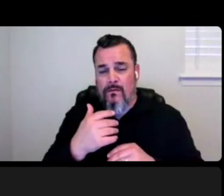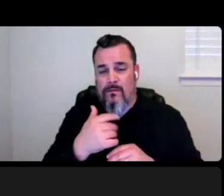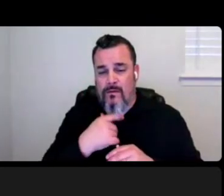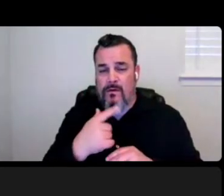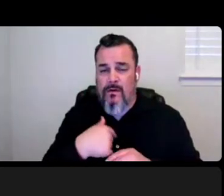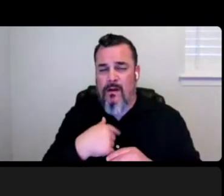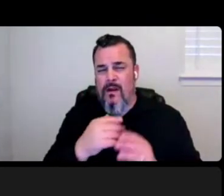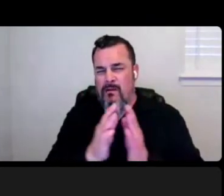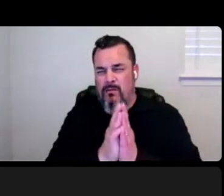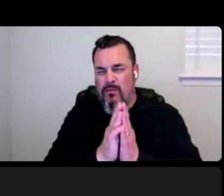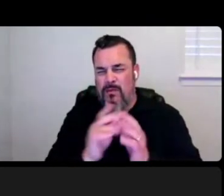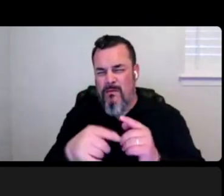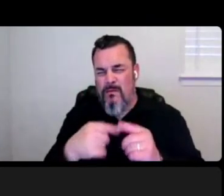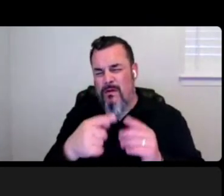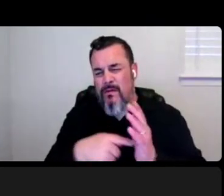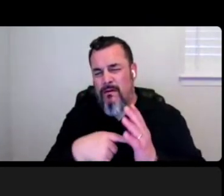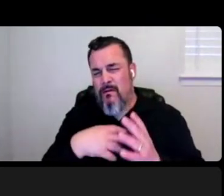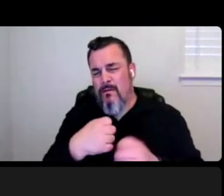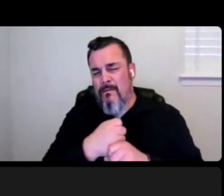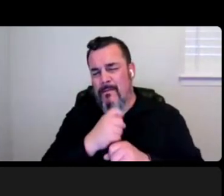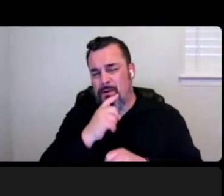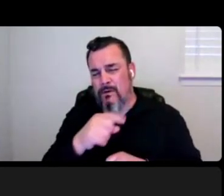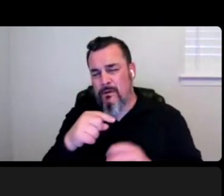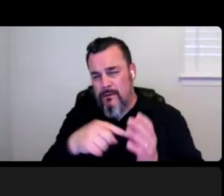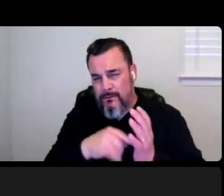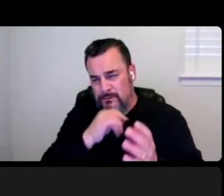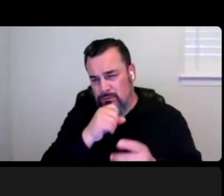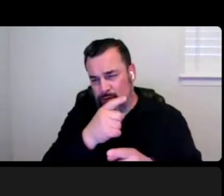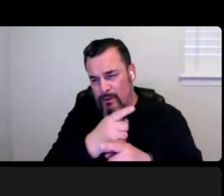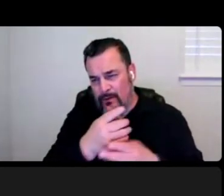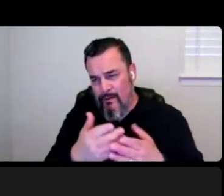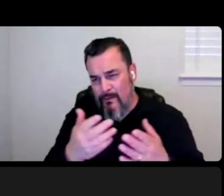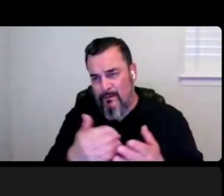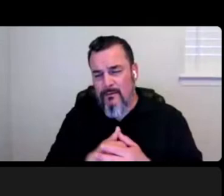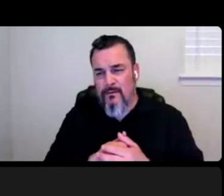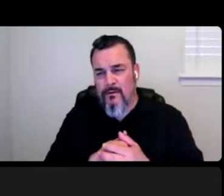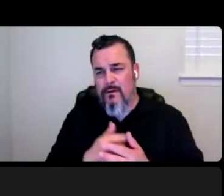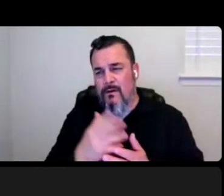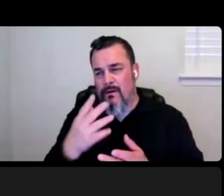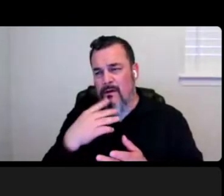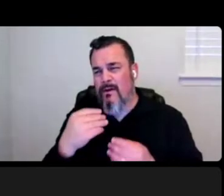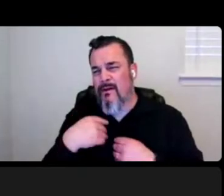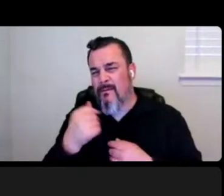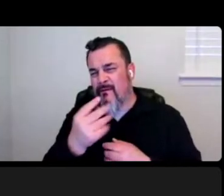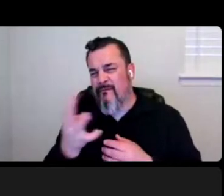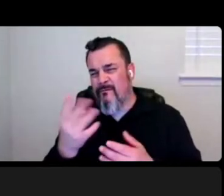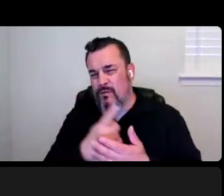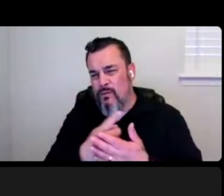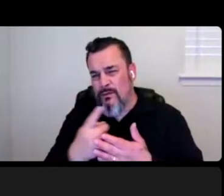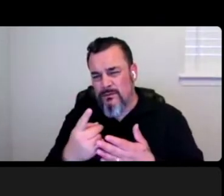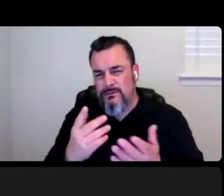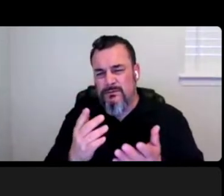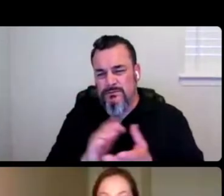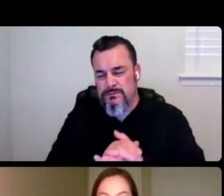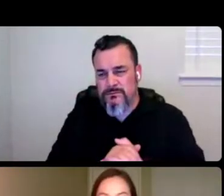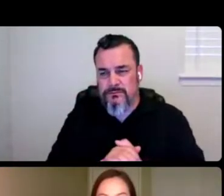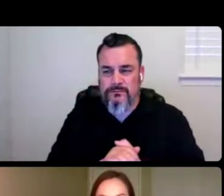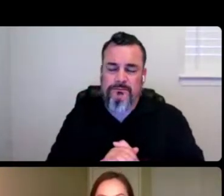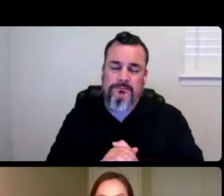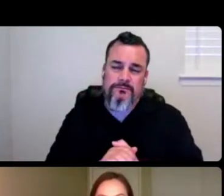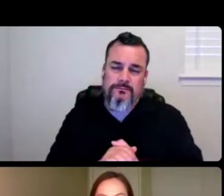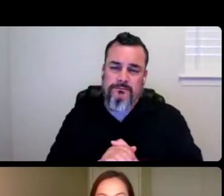can I pray about this? I want to make sure this is the right thing. I go, give me a couple of weeks. So